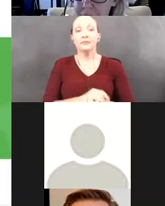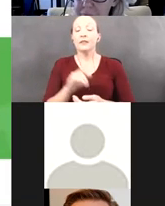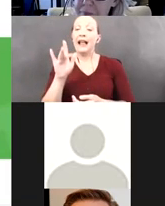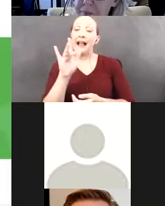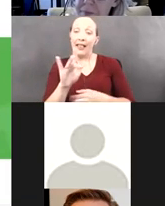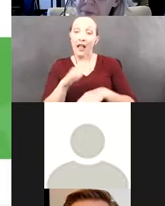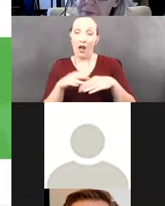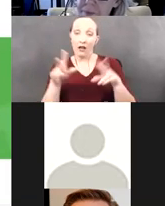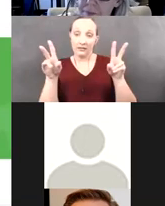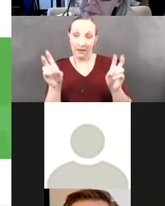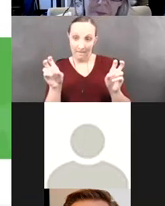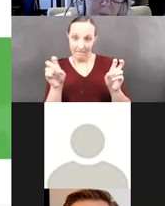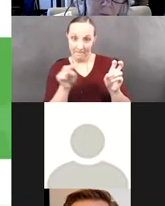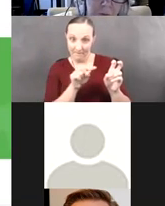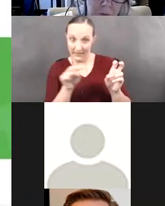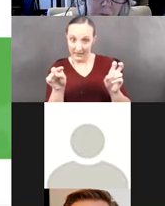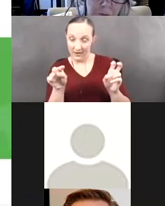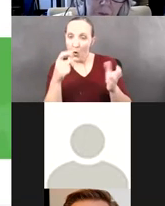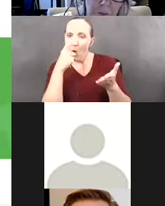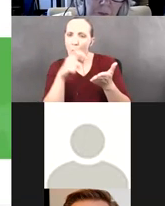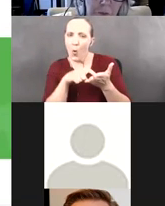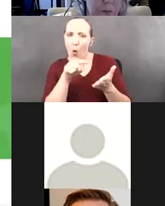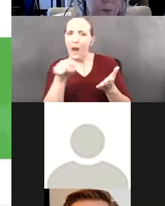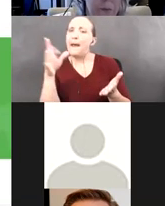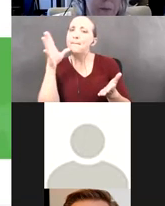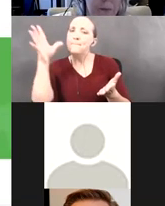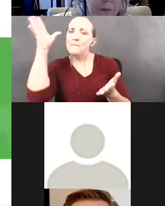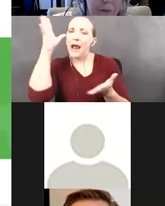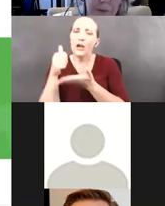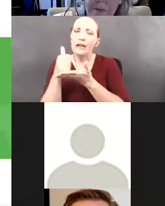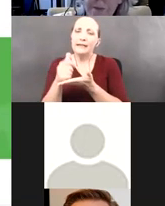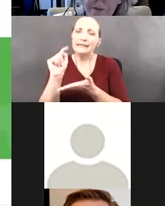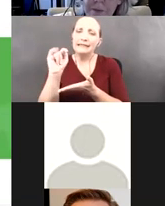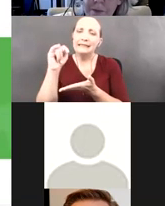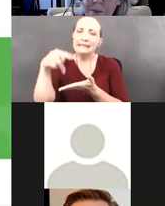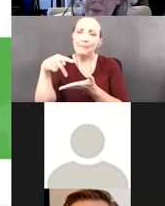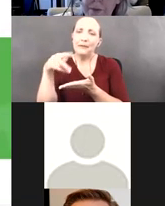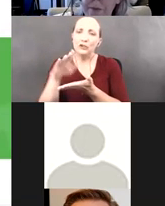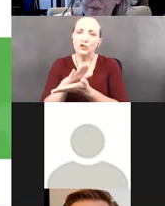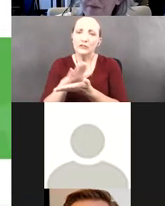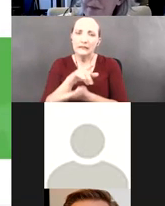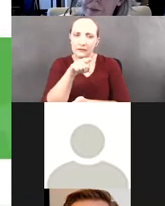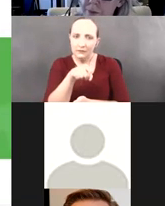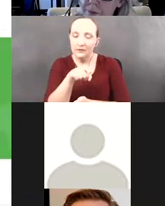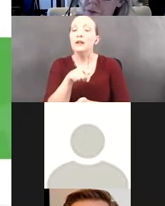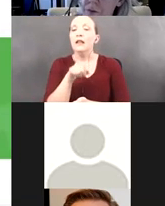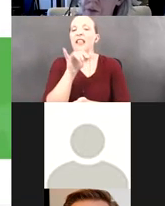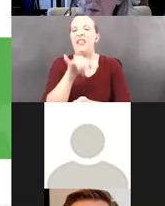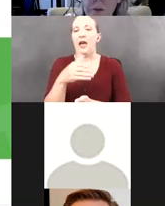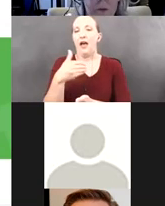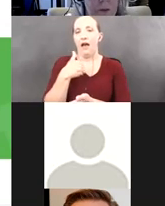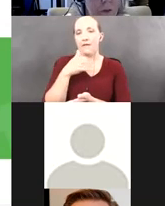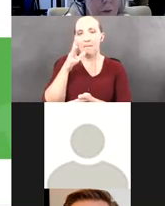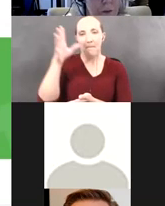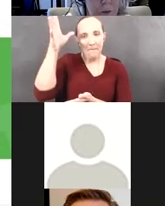esas topic, hojas para padres, haga clic and en you will un see the tema parent tip sheet appear y beneath ahí the va a topic. ver la primera página Each de topic has a consejos para parent tip padres.